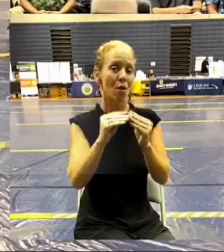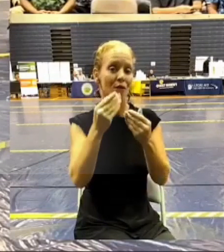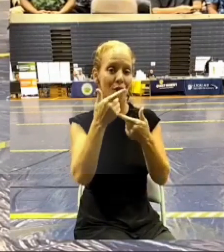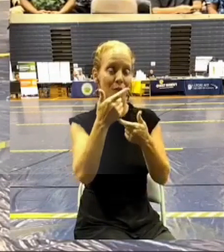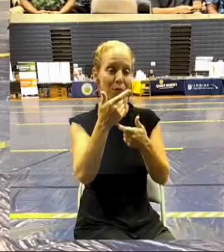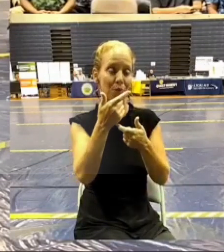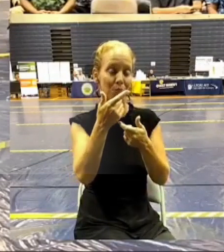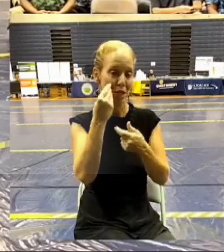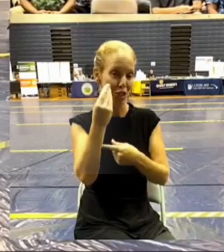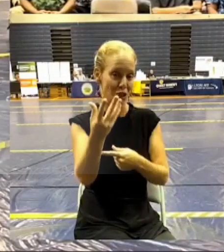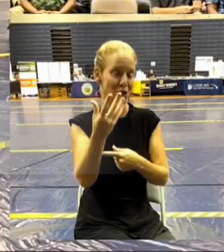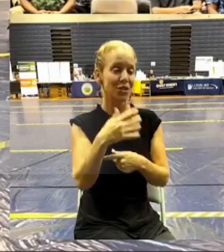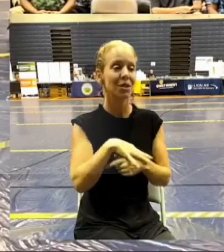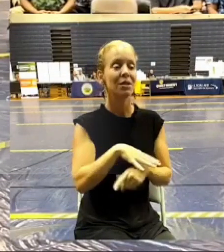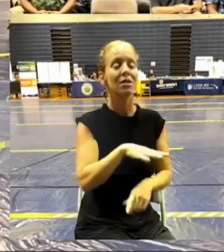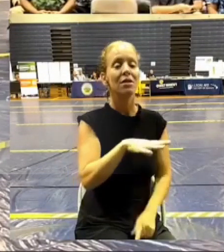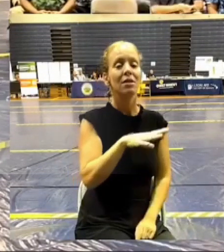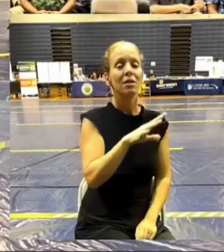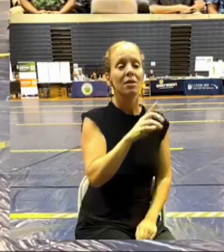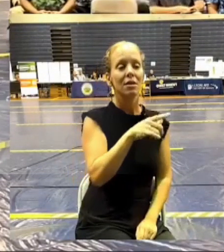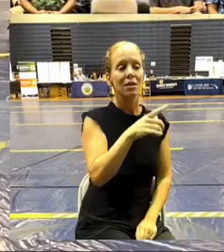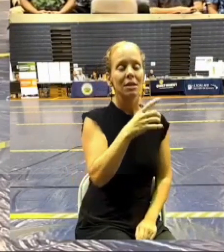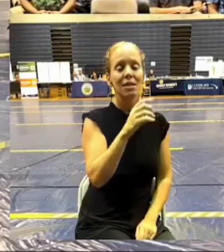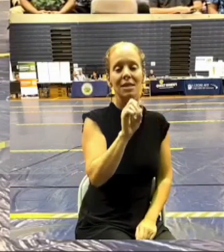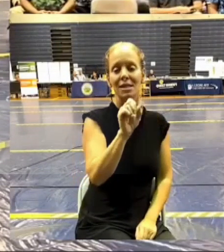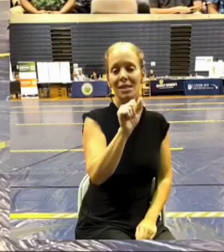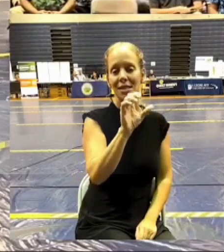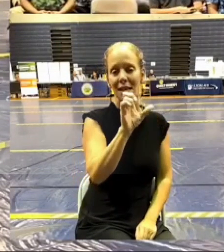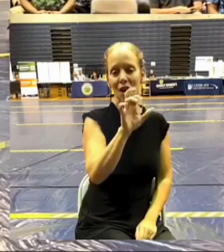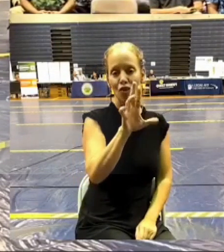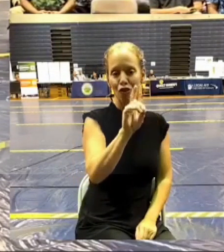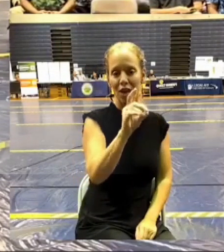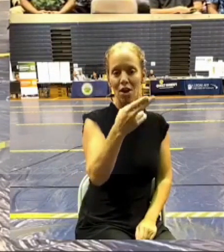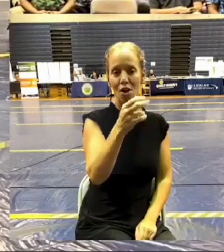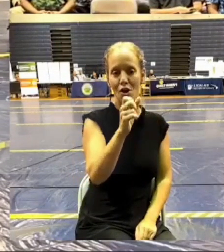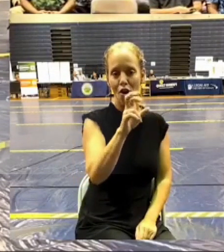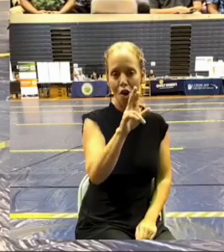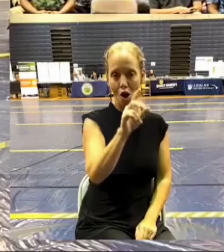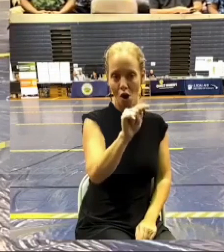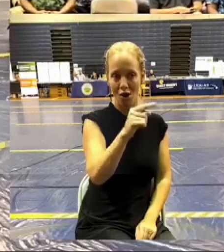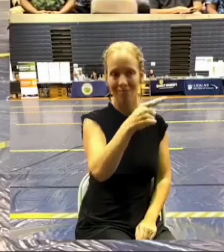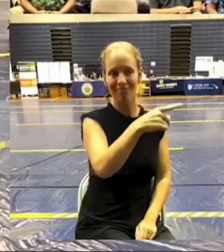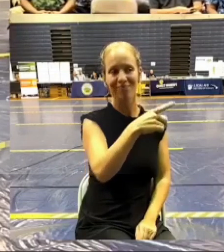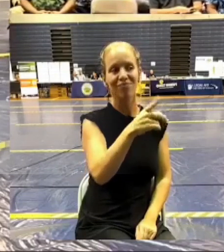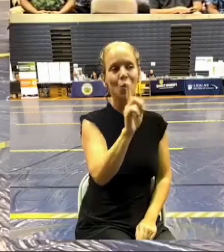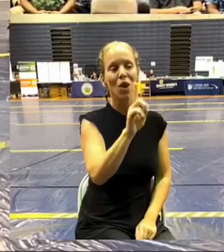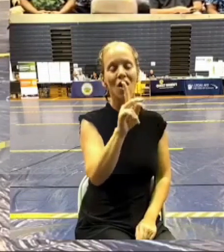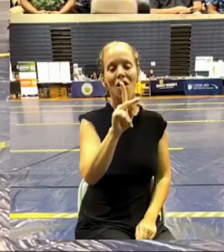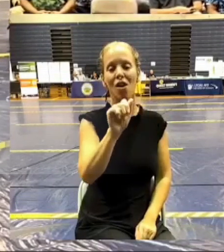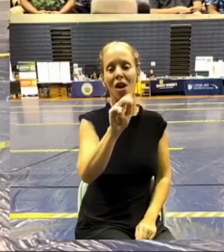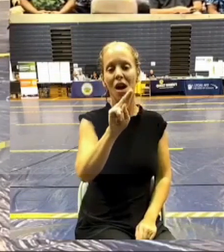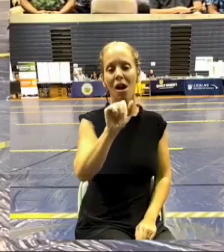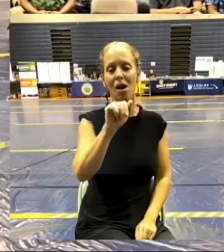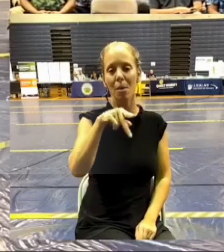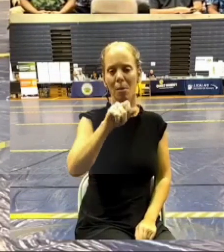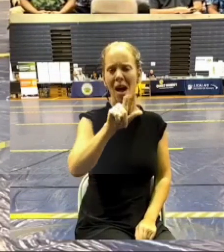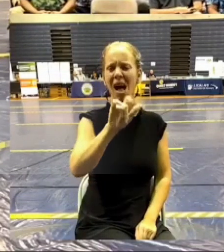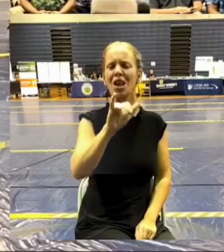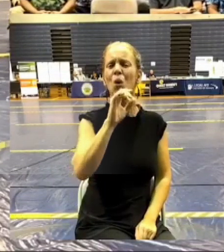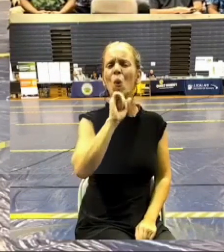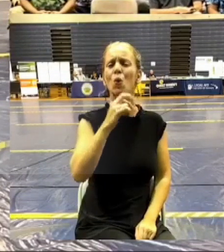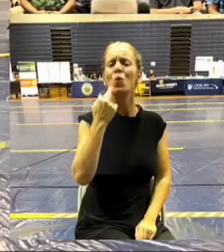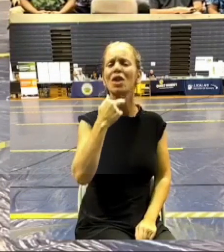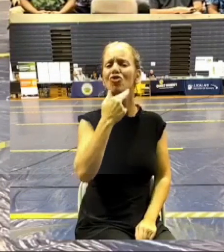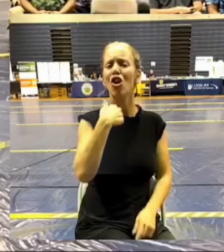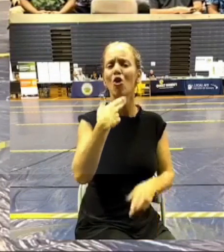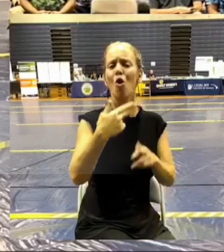School just had a blessing at Ka'anapali. They will be having a temporary school there up at the Old Peacocks Restaurant. It's